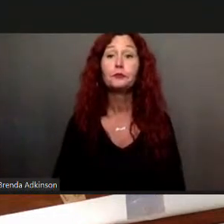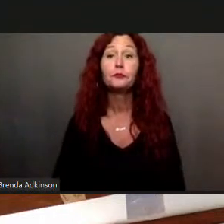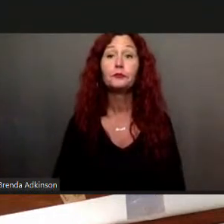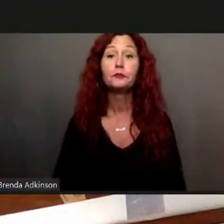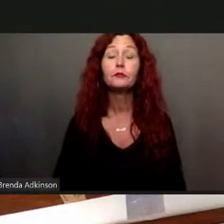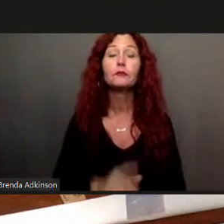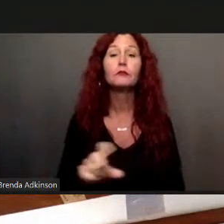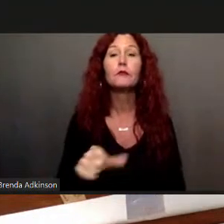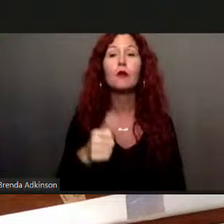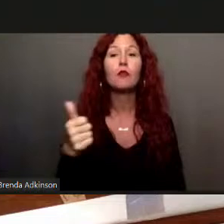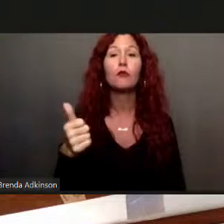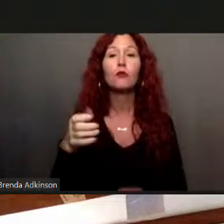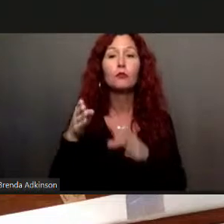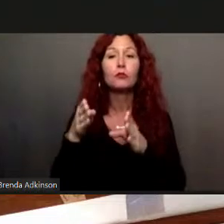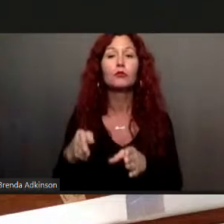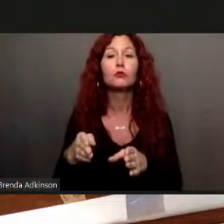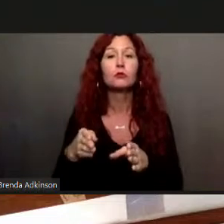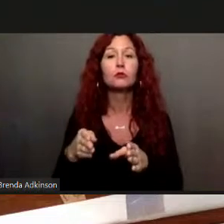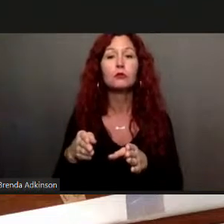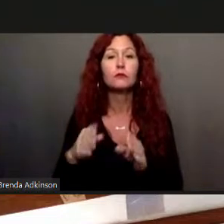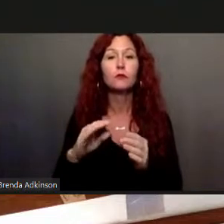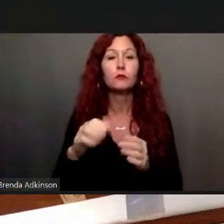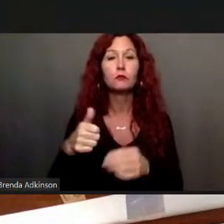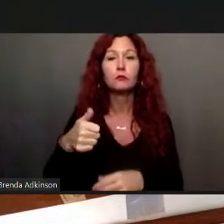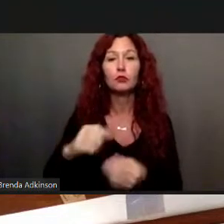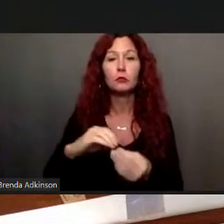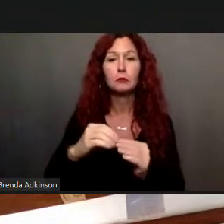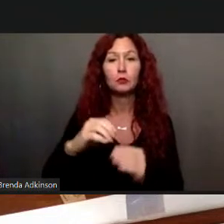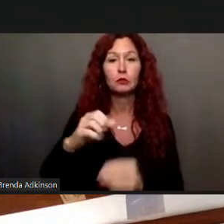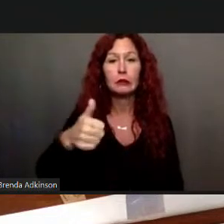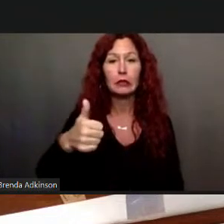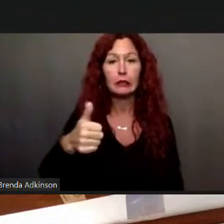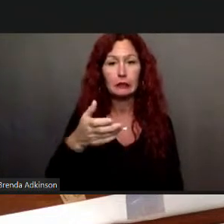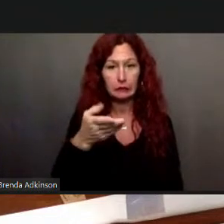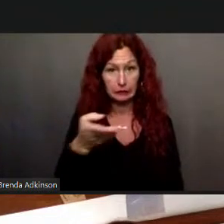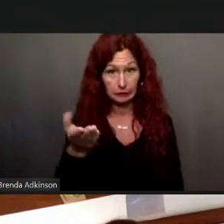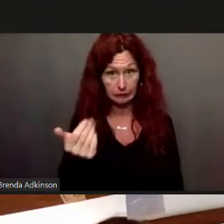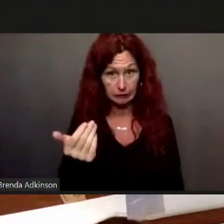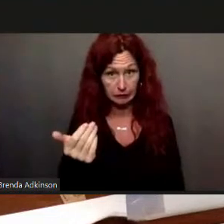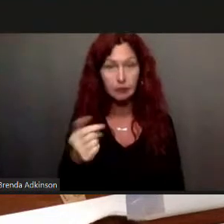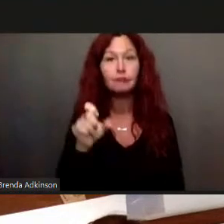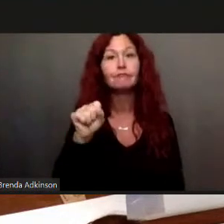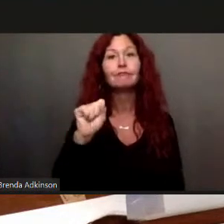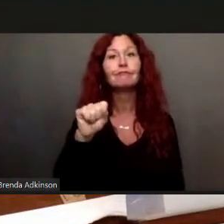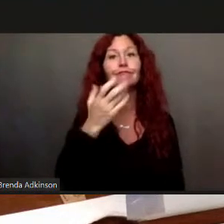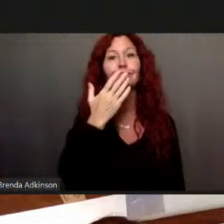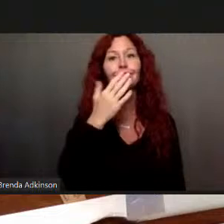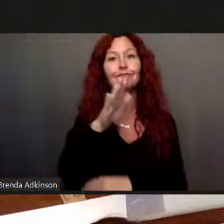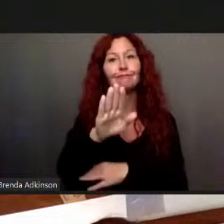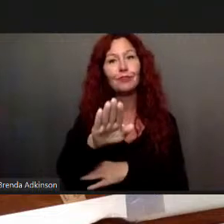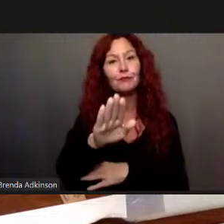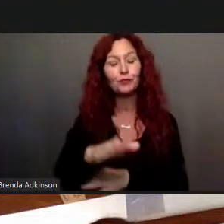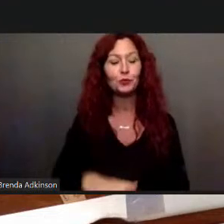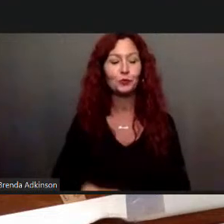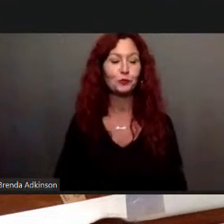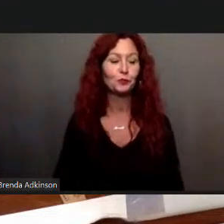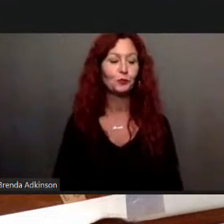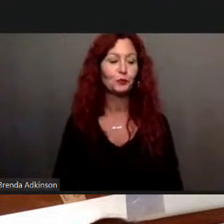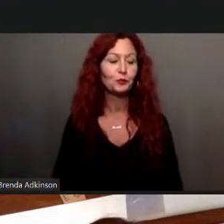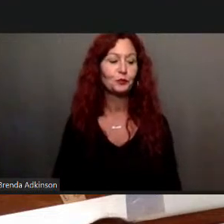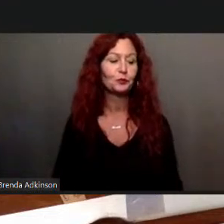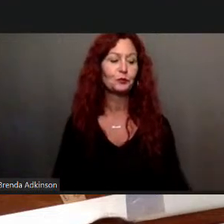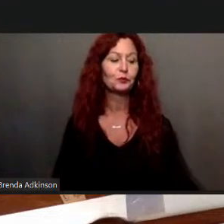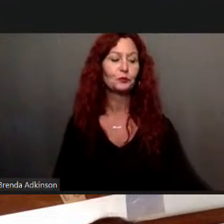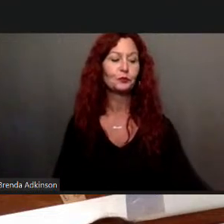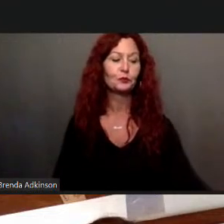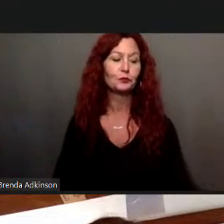reporter here, Leanne Morejon. Are you there? I'm here. Good afternoon. I had a couple questions. I wanted